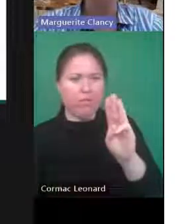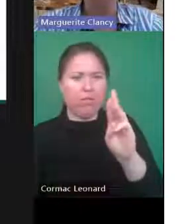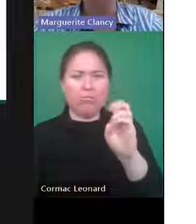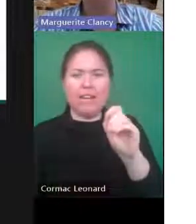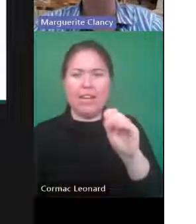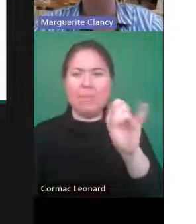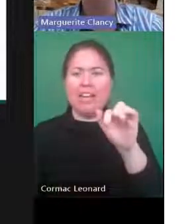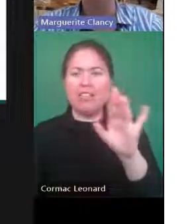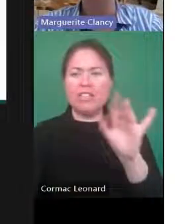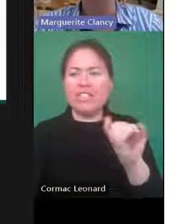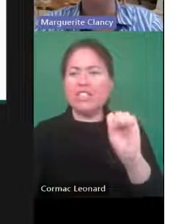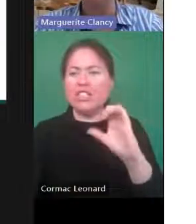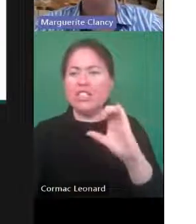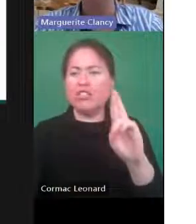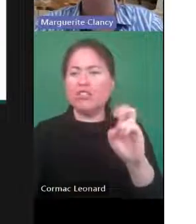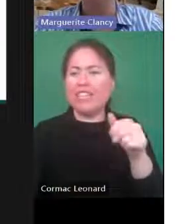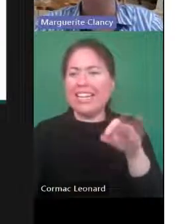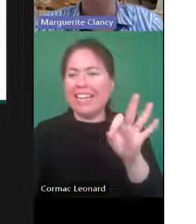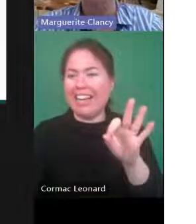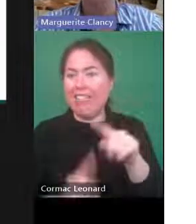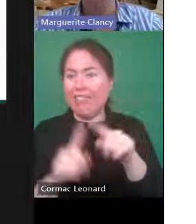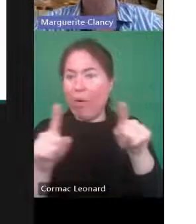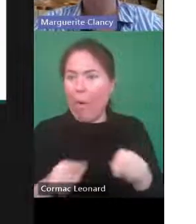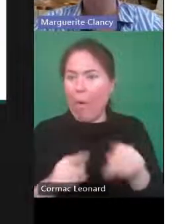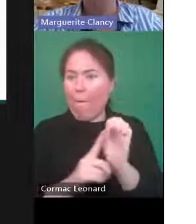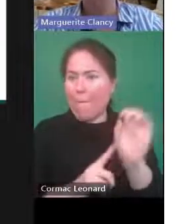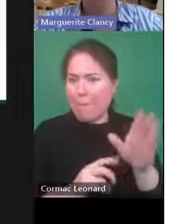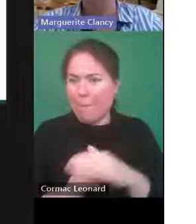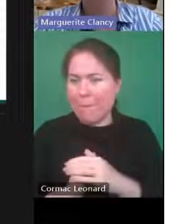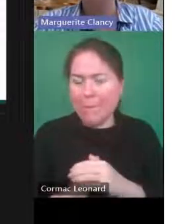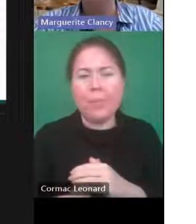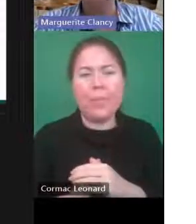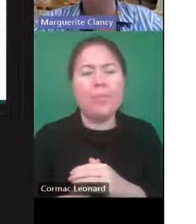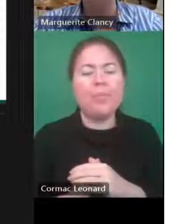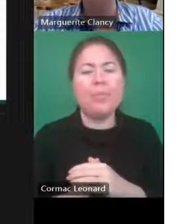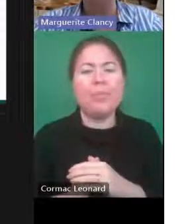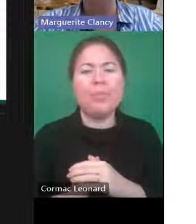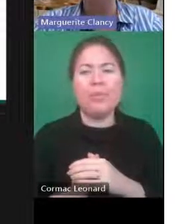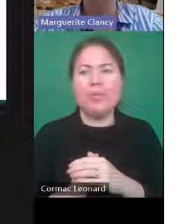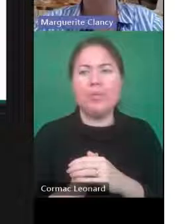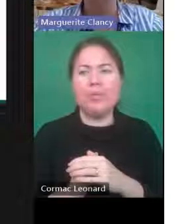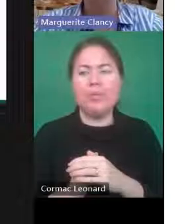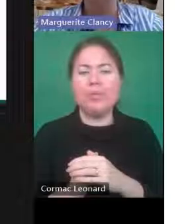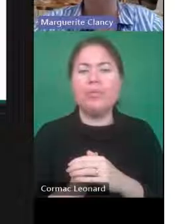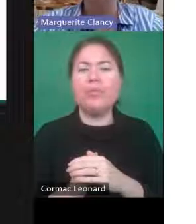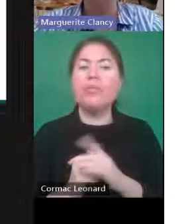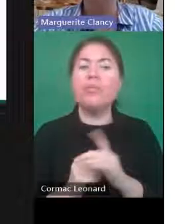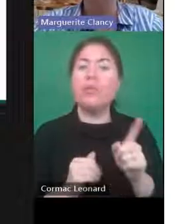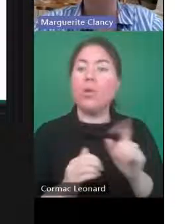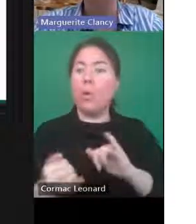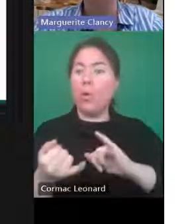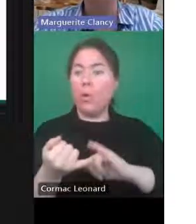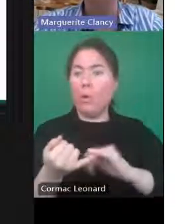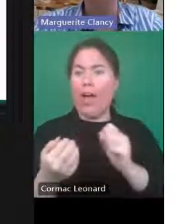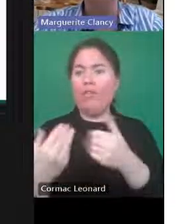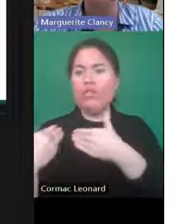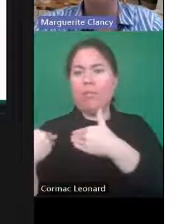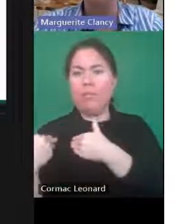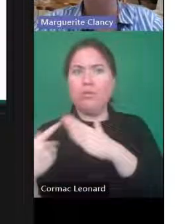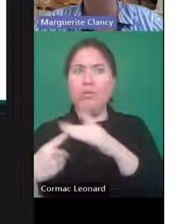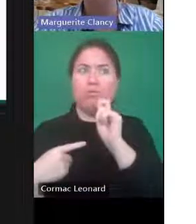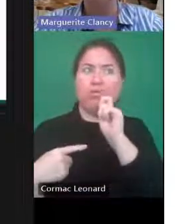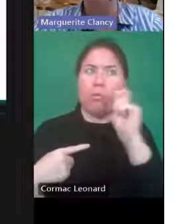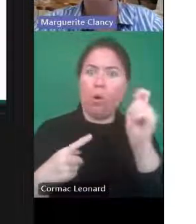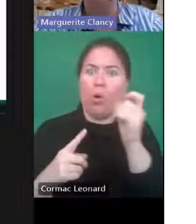that services pathway, is specific to those. So as I said, those who have a responsibility to